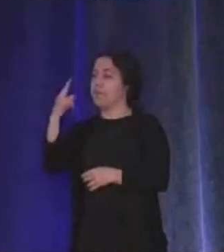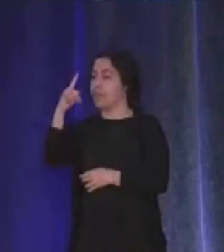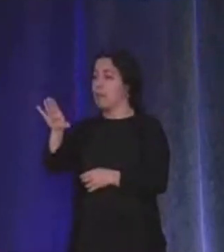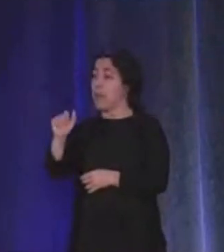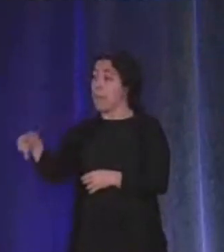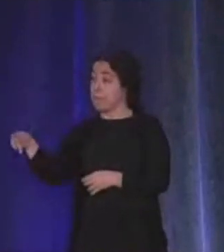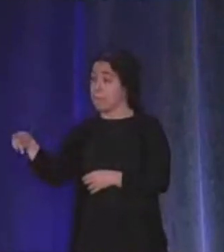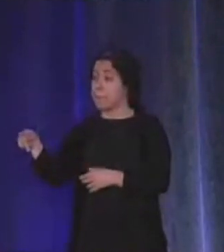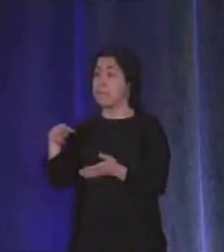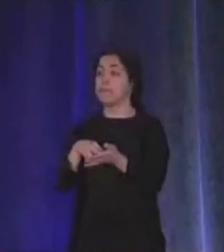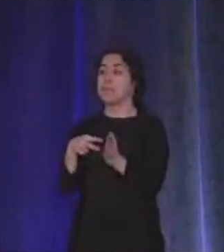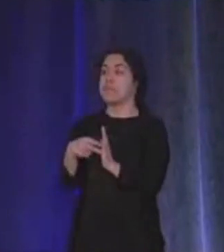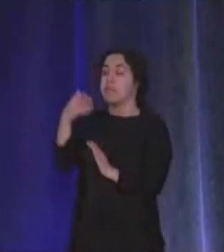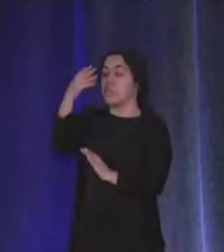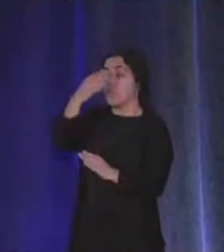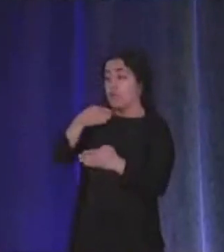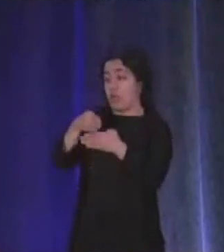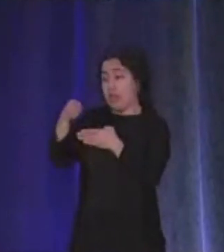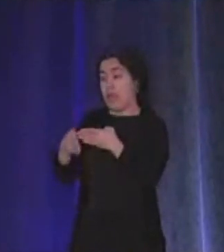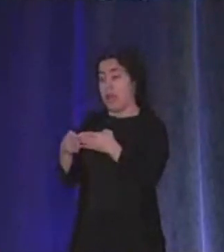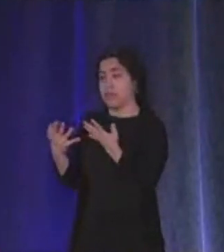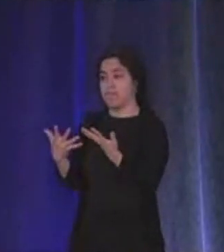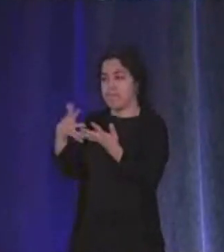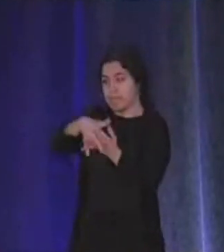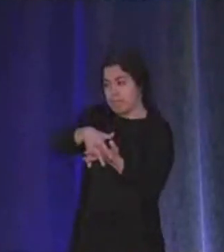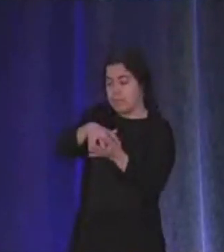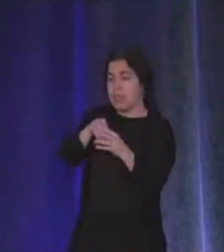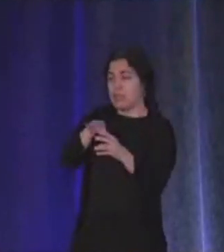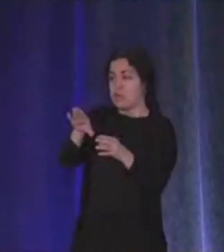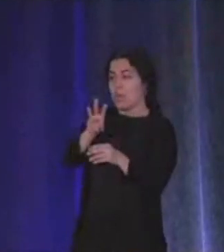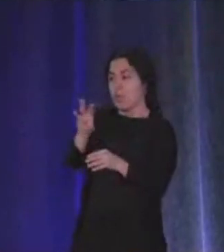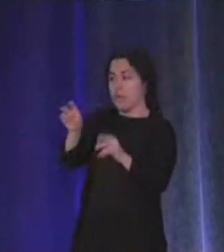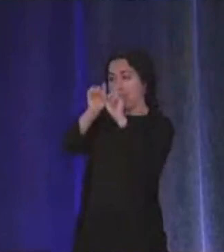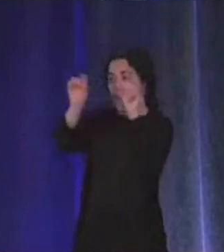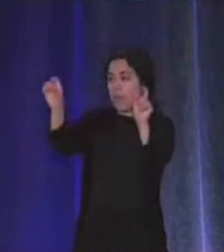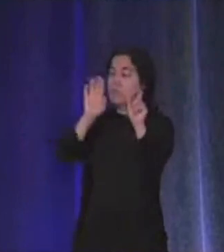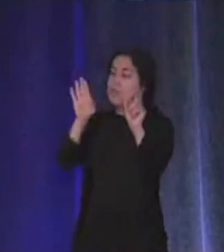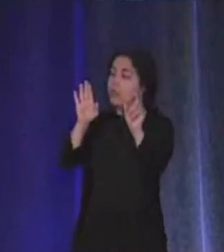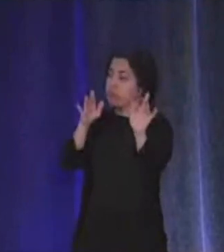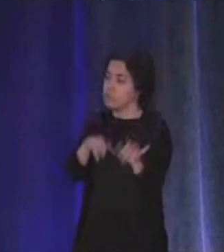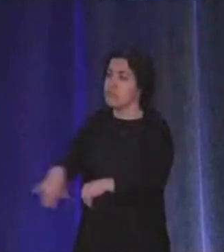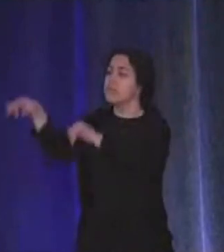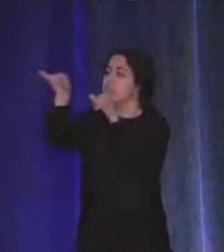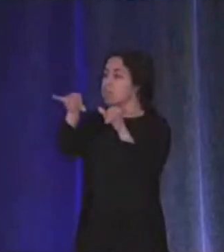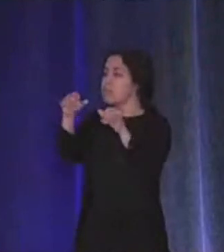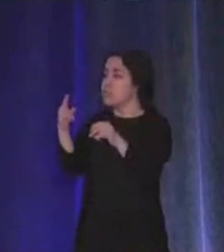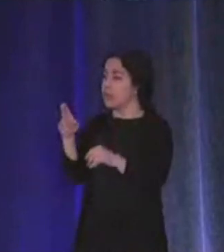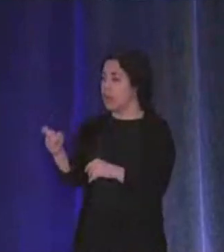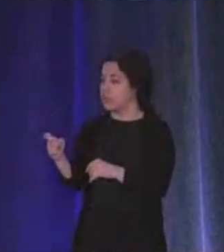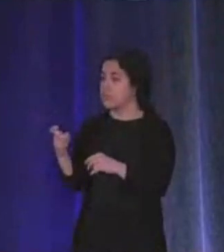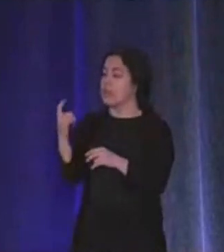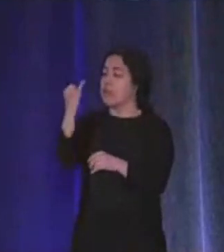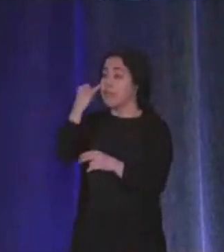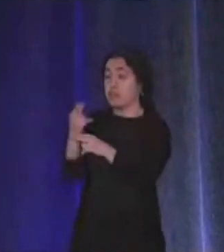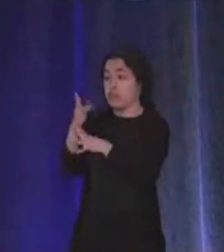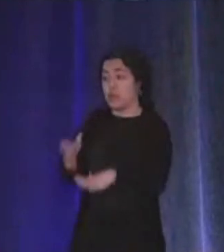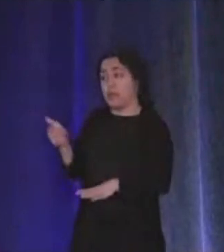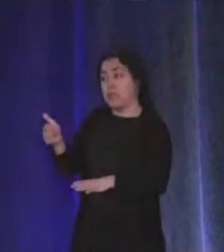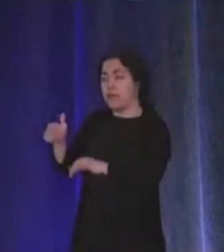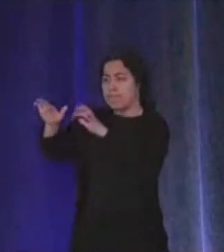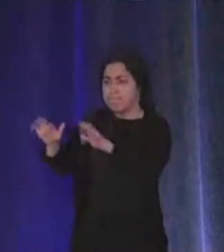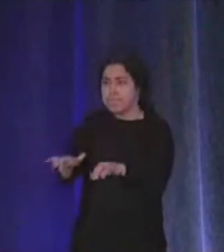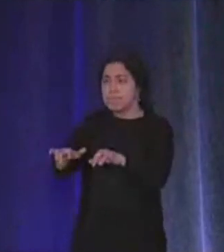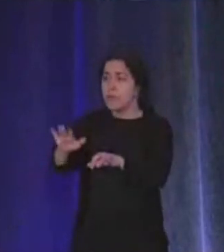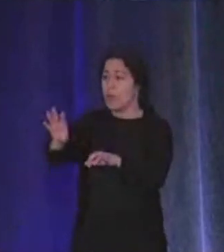Each front end is then integrated in the browser to provide a uniform user experience. So when the user goes onto your